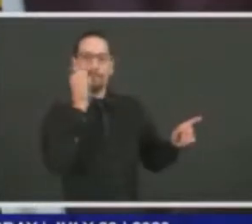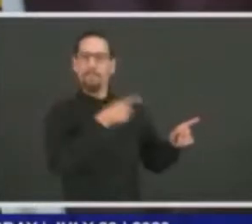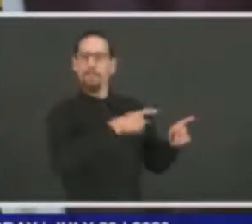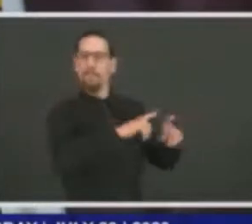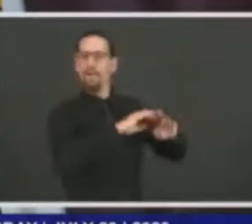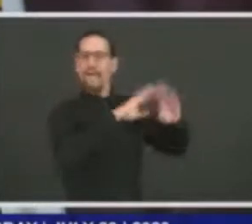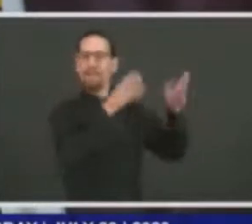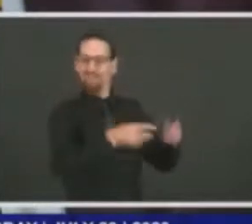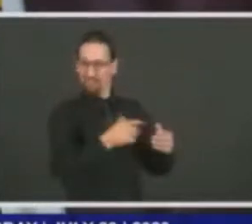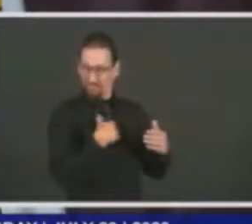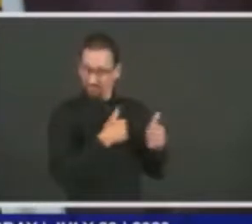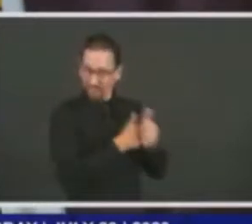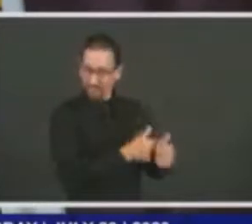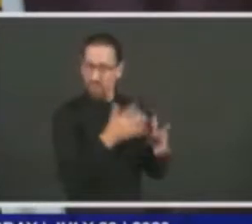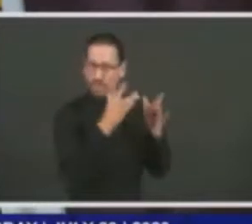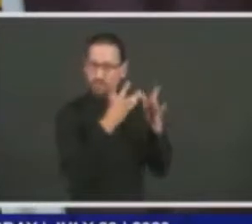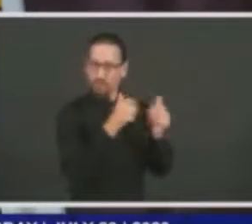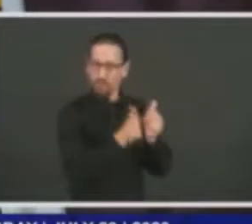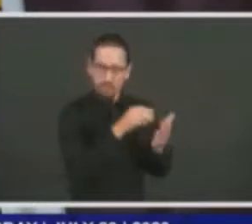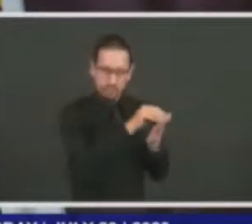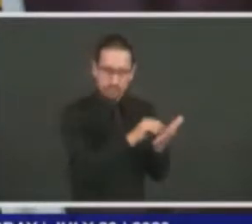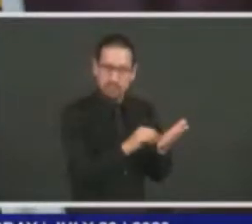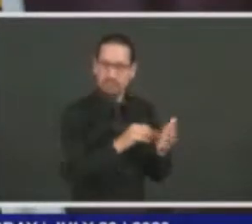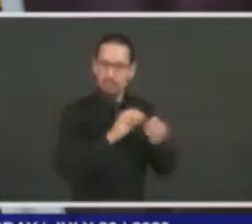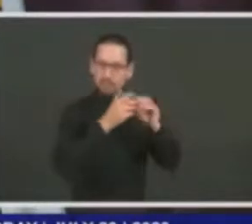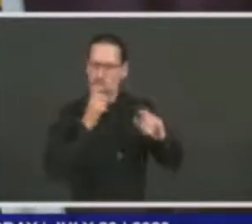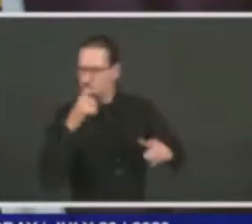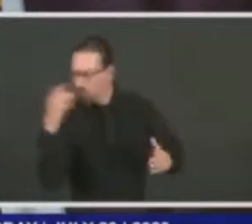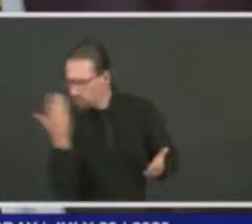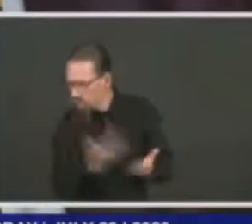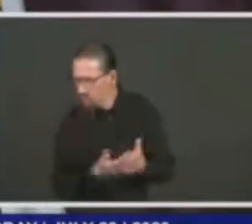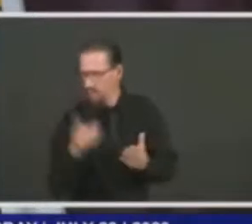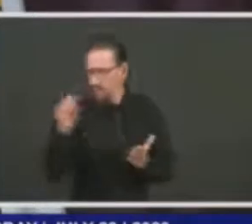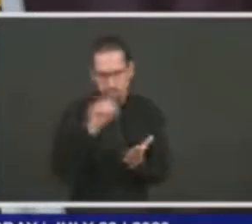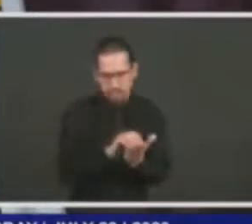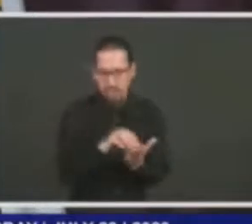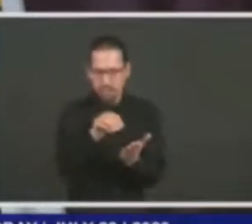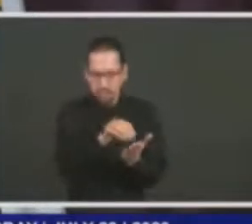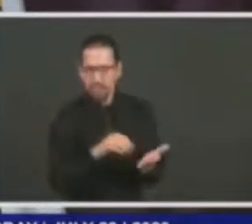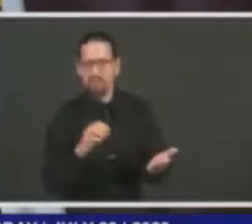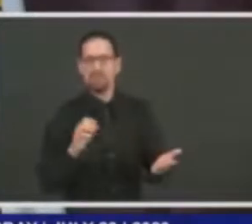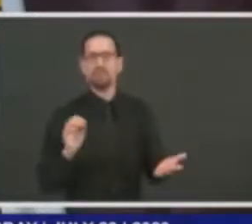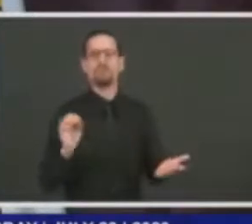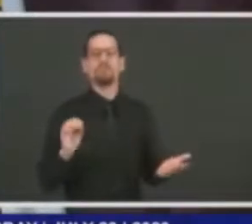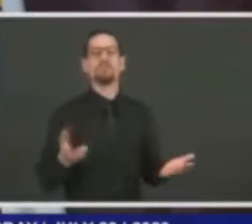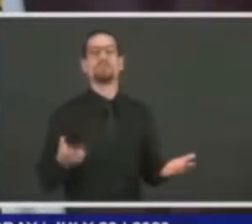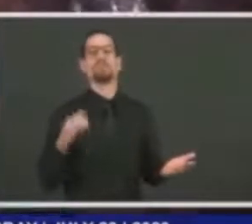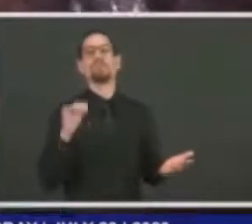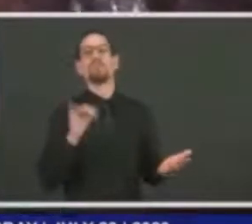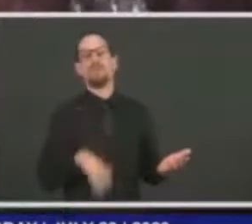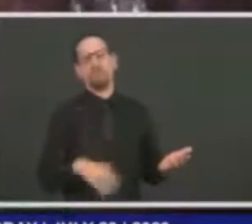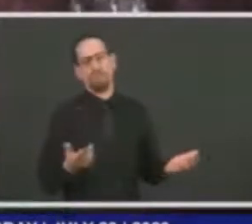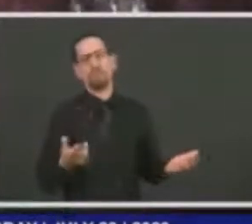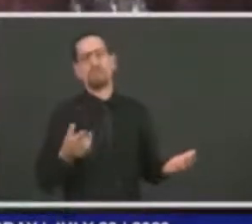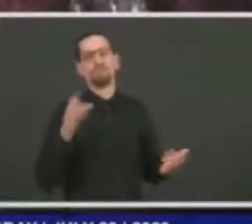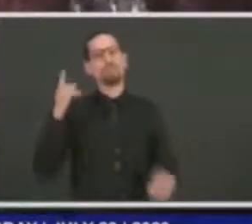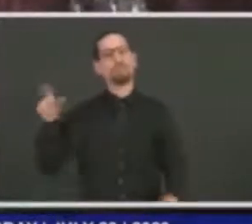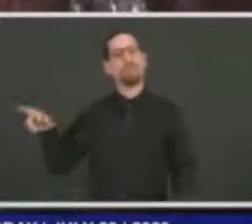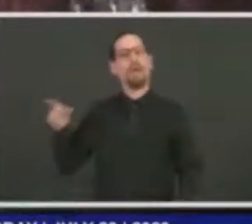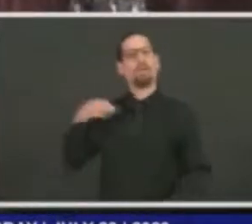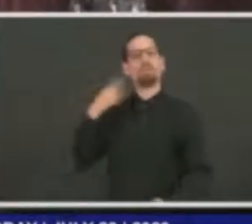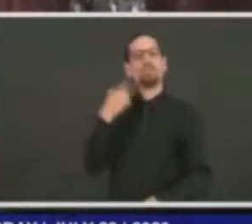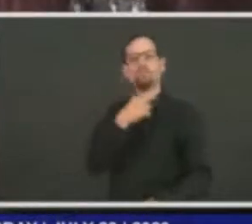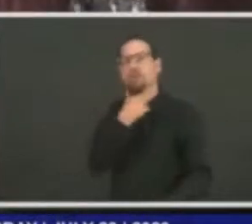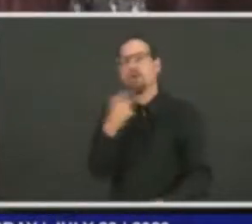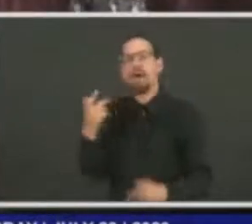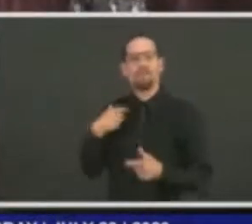much mingling there is, how much hand sanitizing there is, how controlled the event is. When you were also talking about schools, you